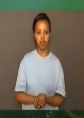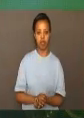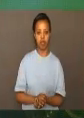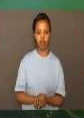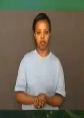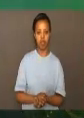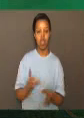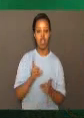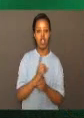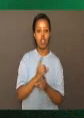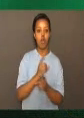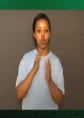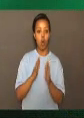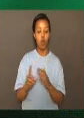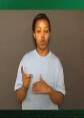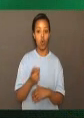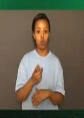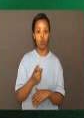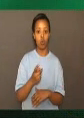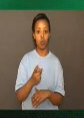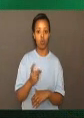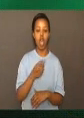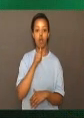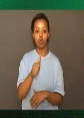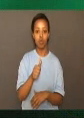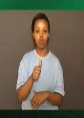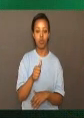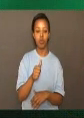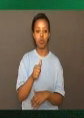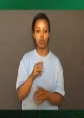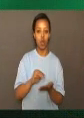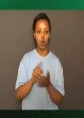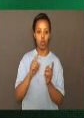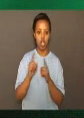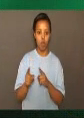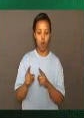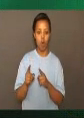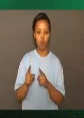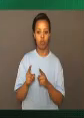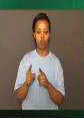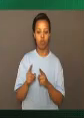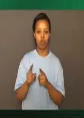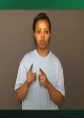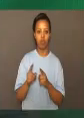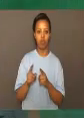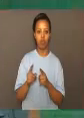organic molecules are ethane, glucose, and butane.